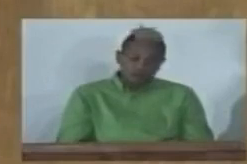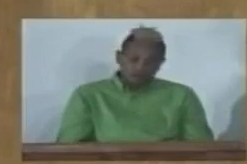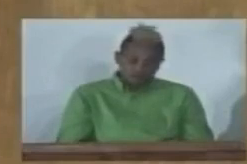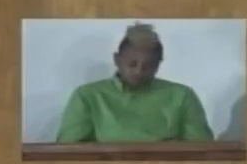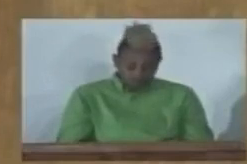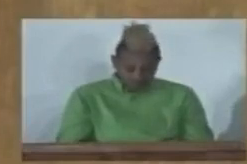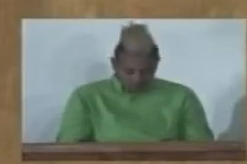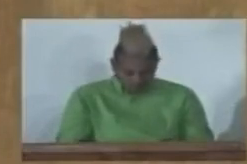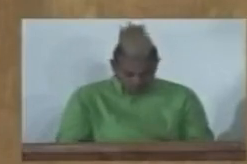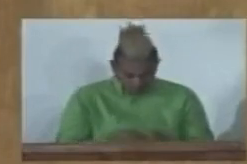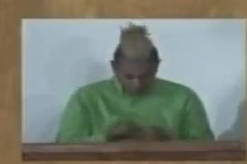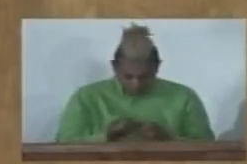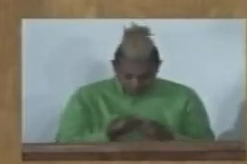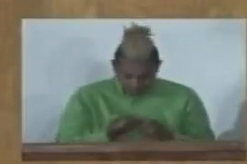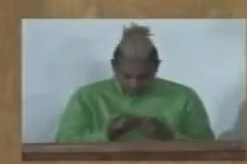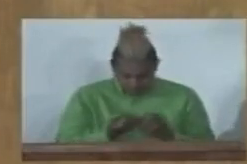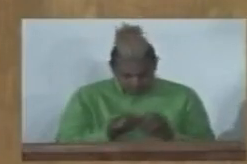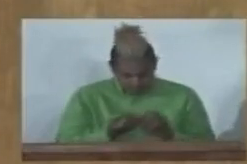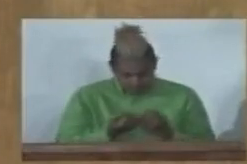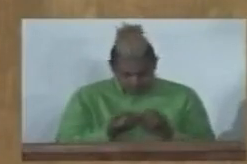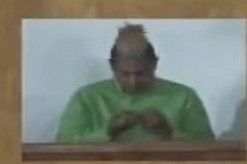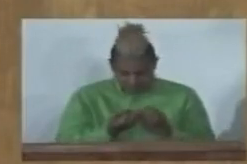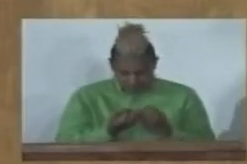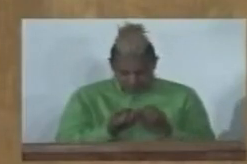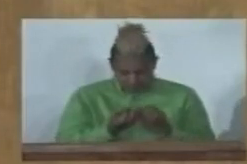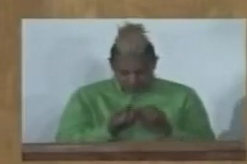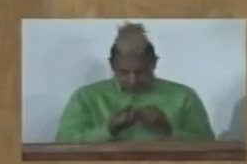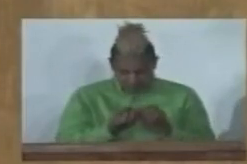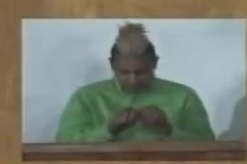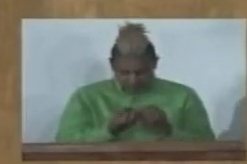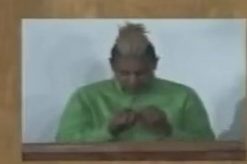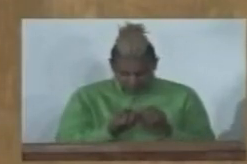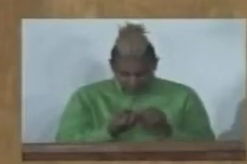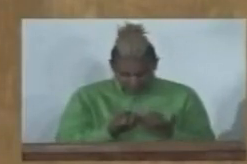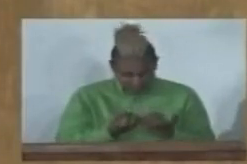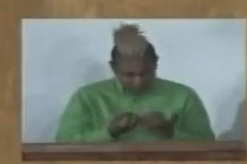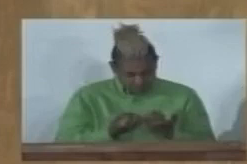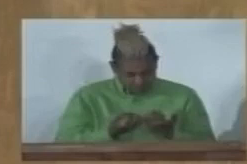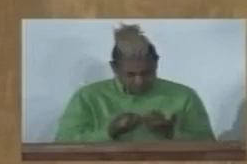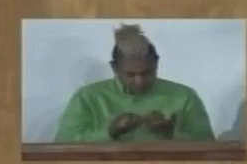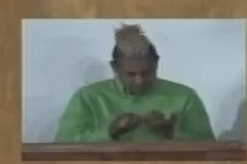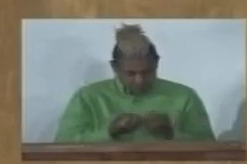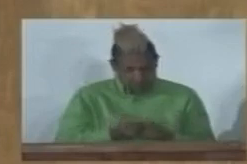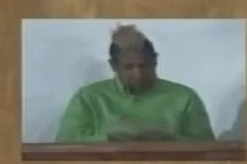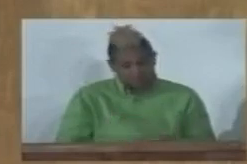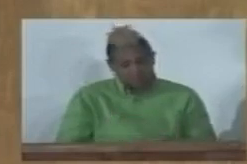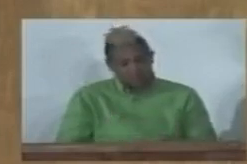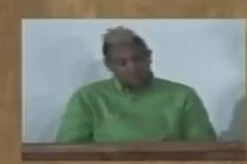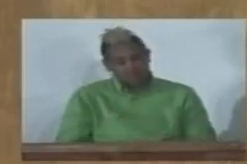Leave him. Let my friend Ronnie quarrel with himself.